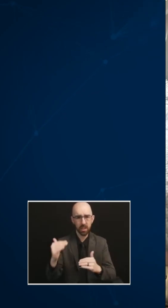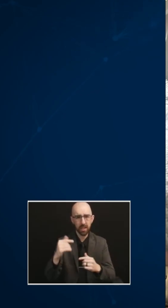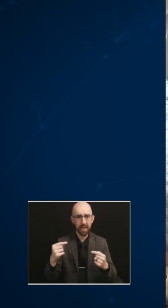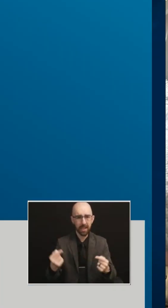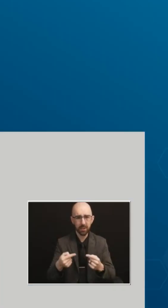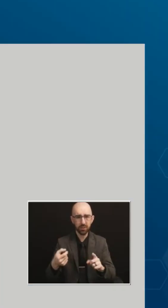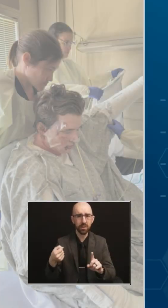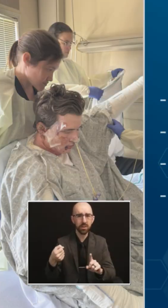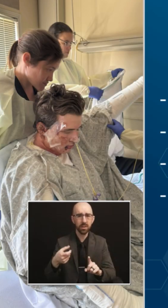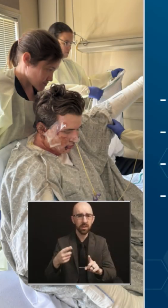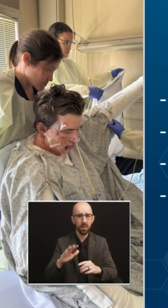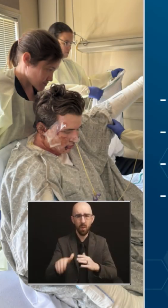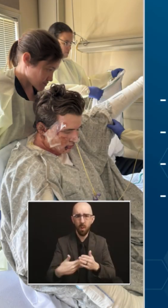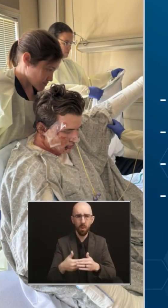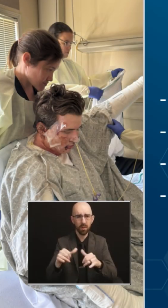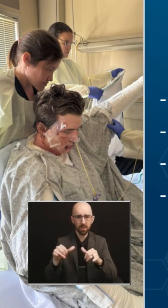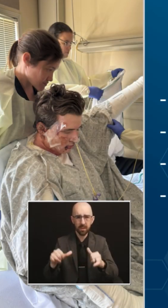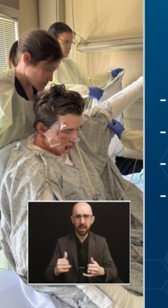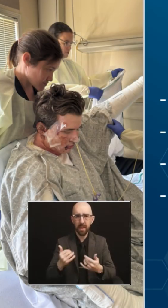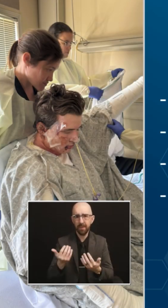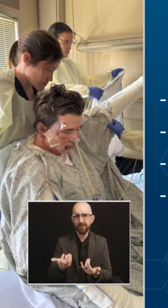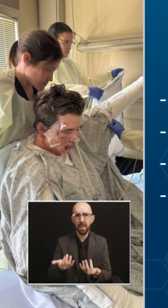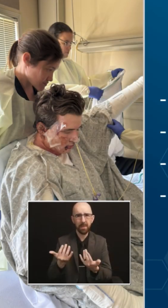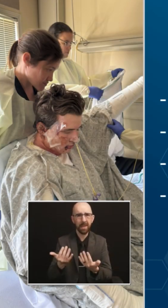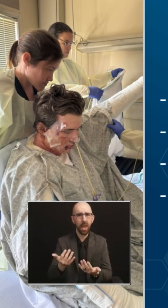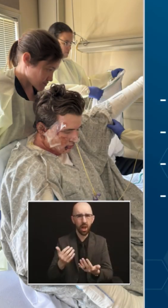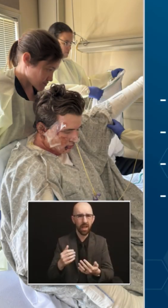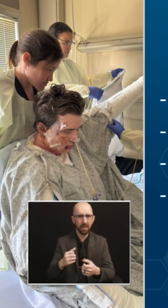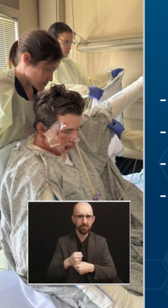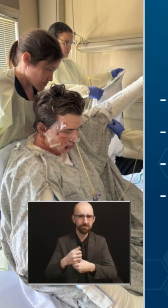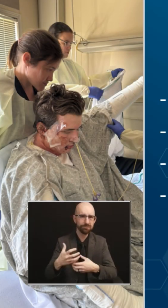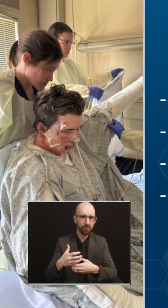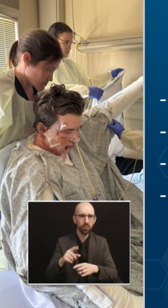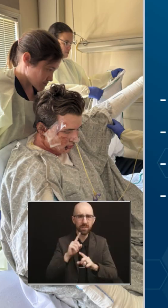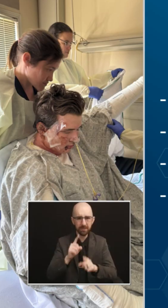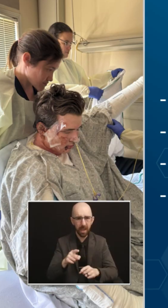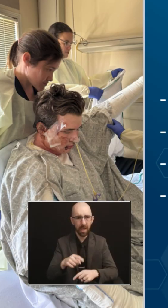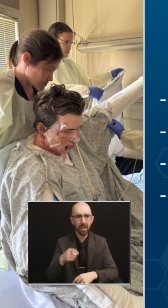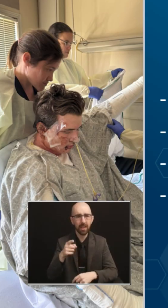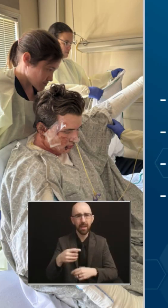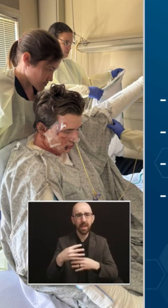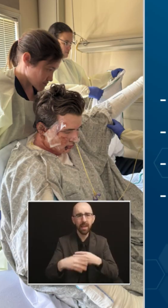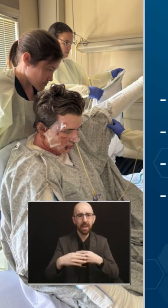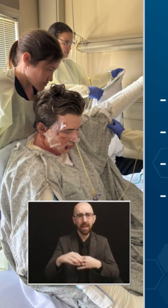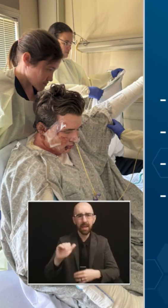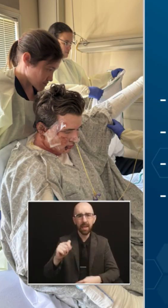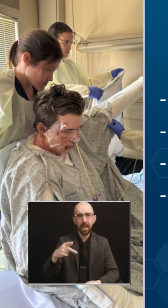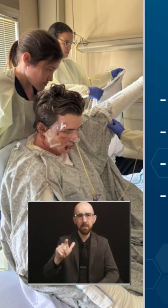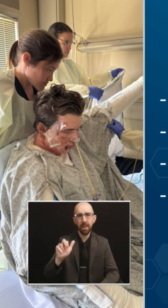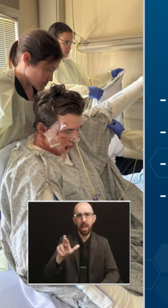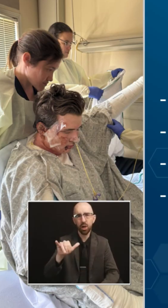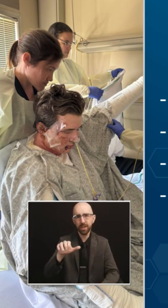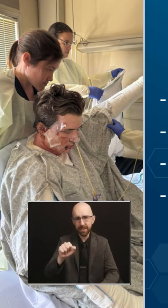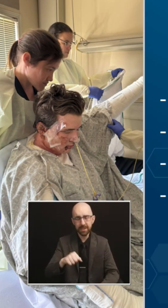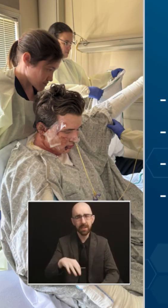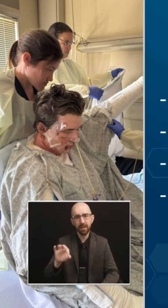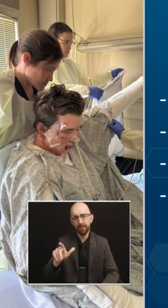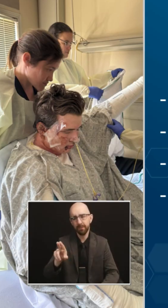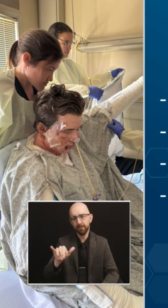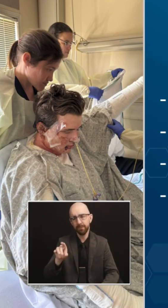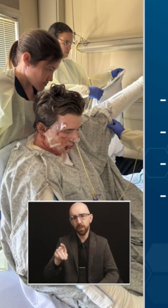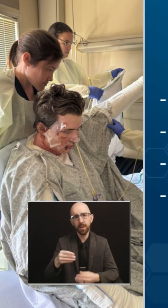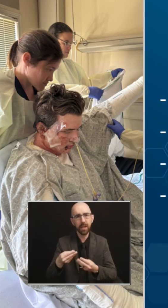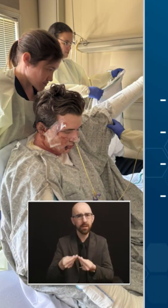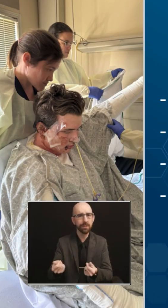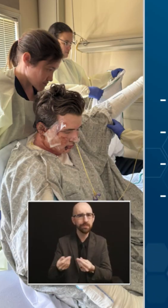whole systemic inflammatory response. The capillaries become leaky, patients will lose fluid rapidly, organs are placed